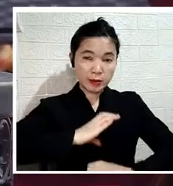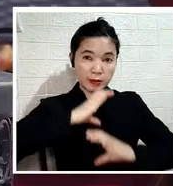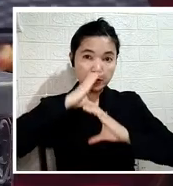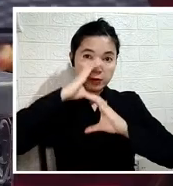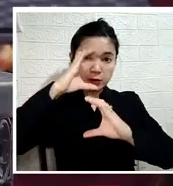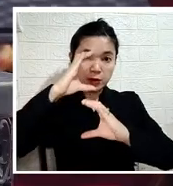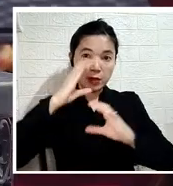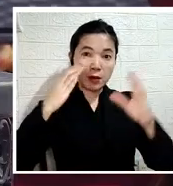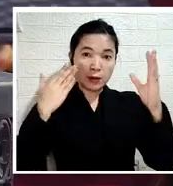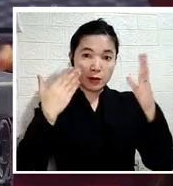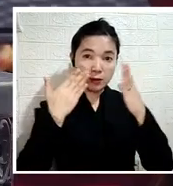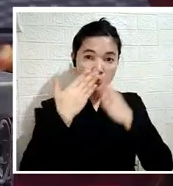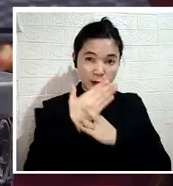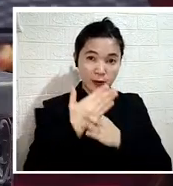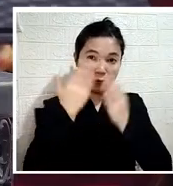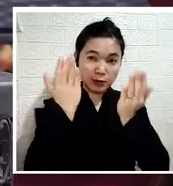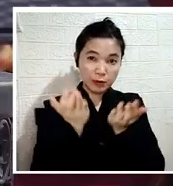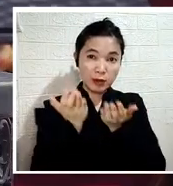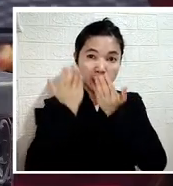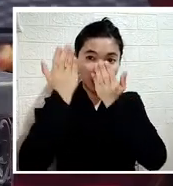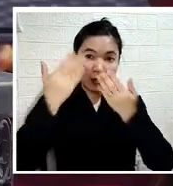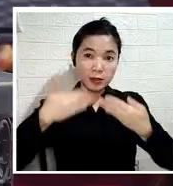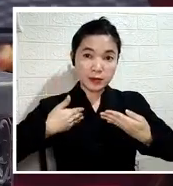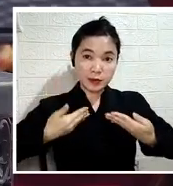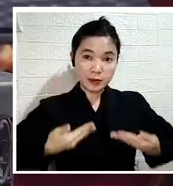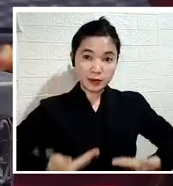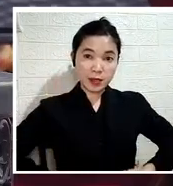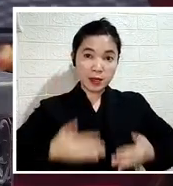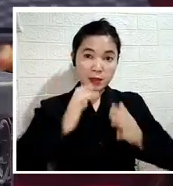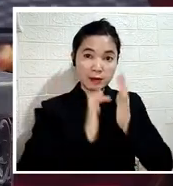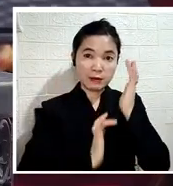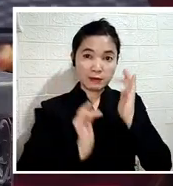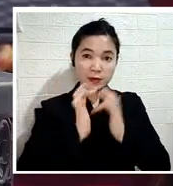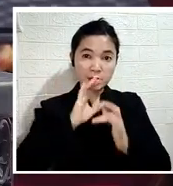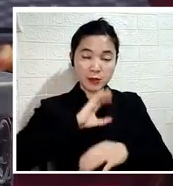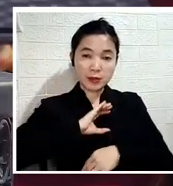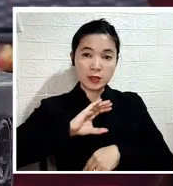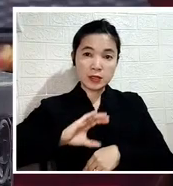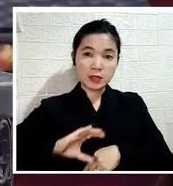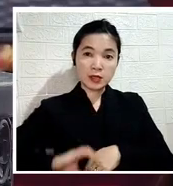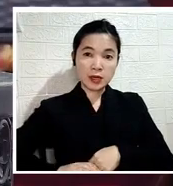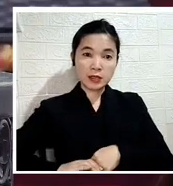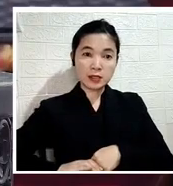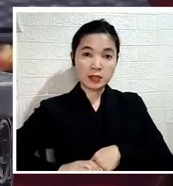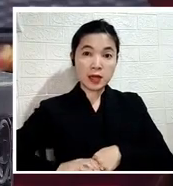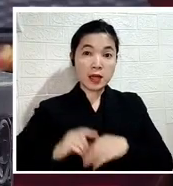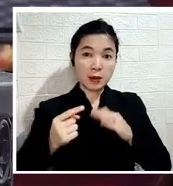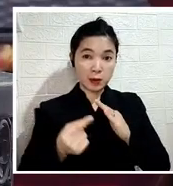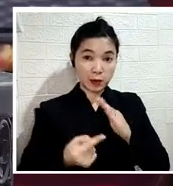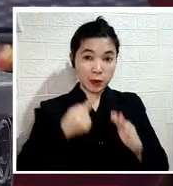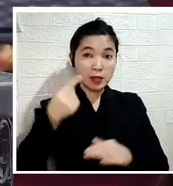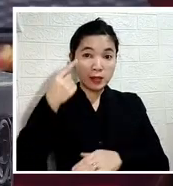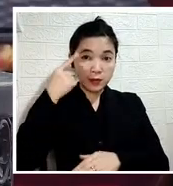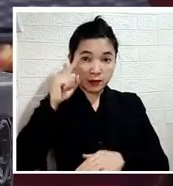the offering of the body of Jesus Christ once for all.